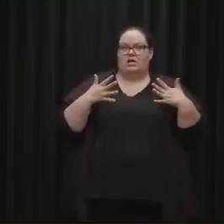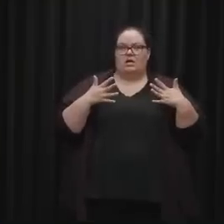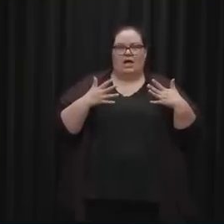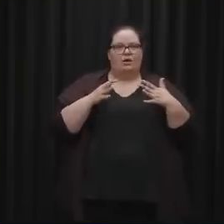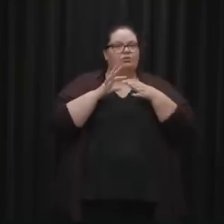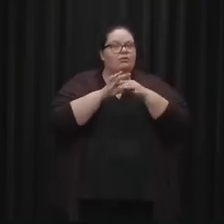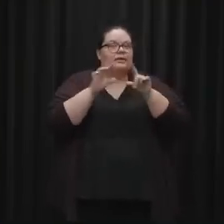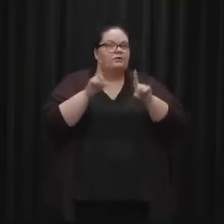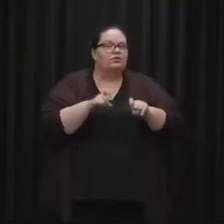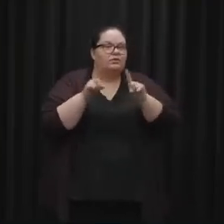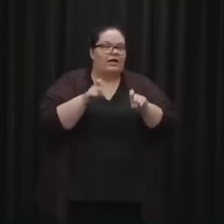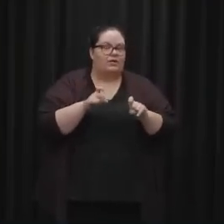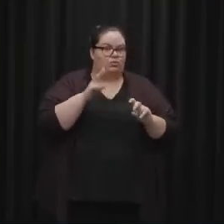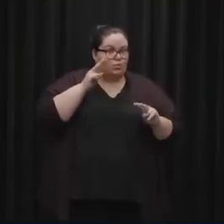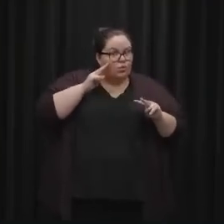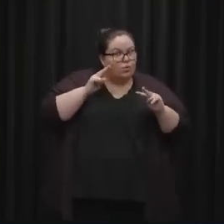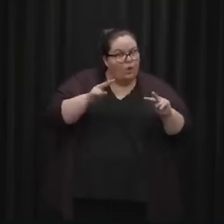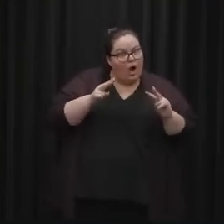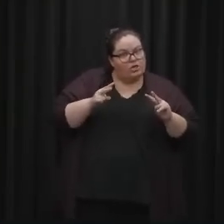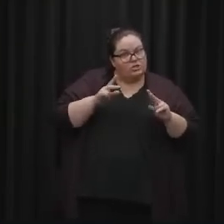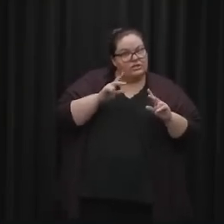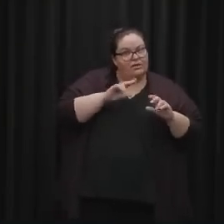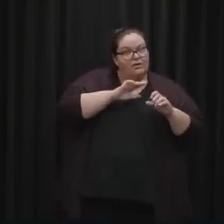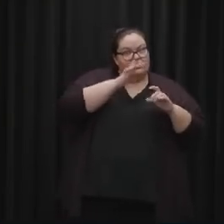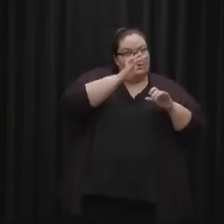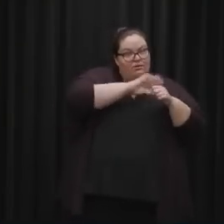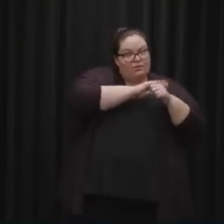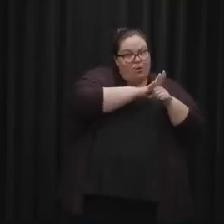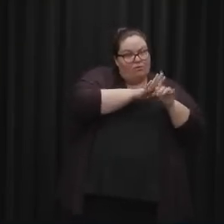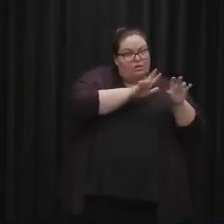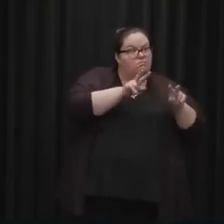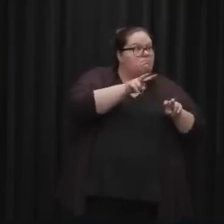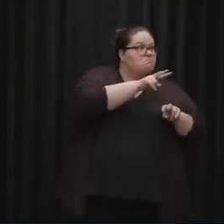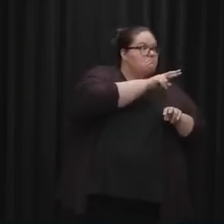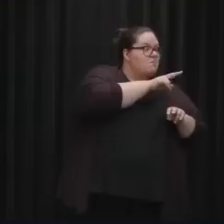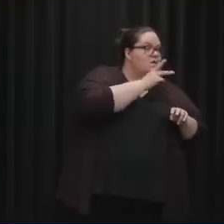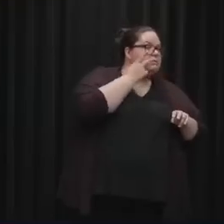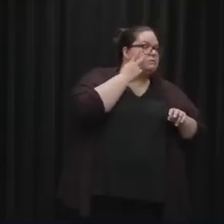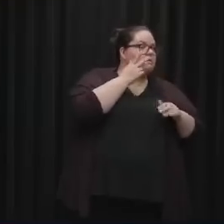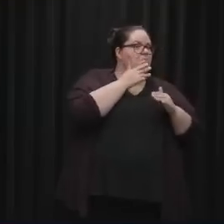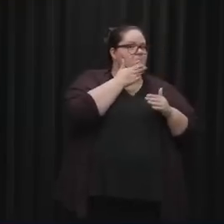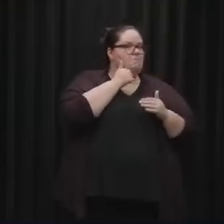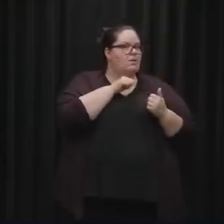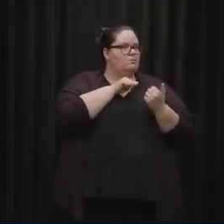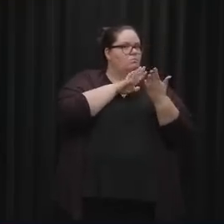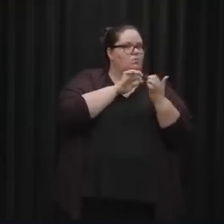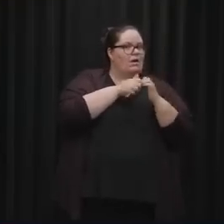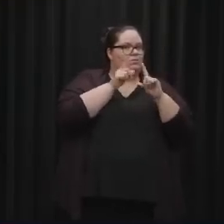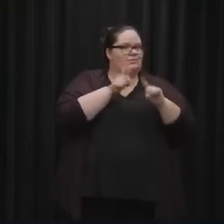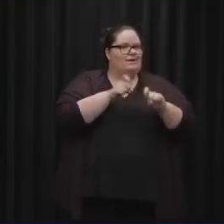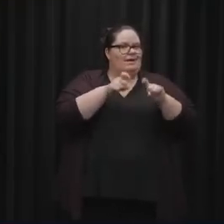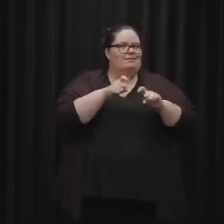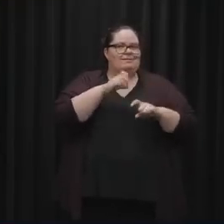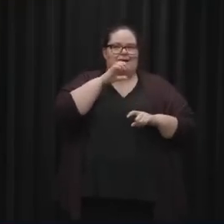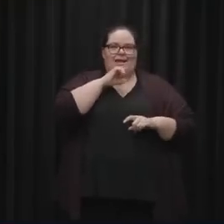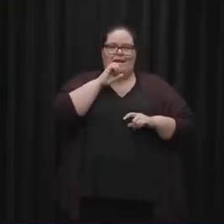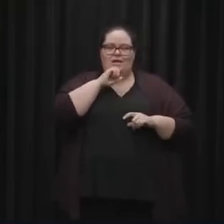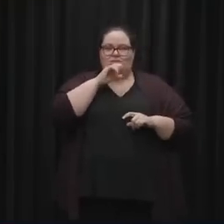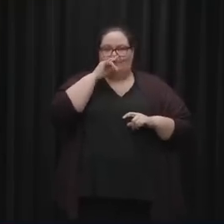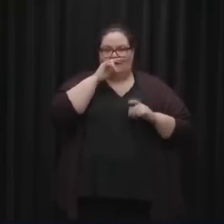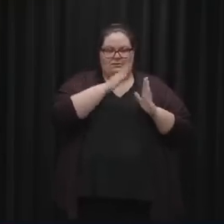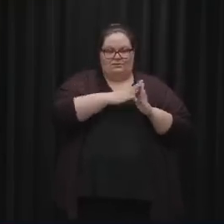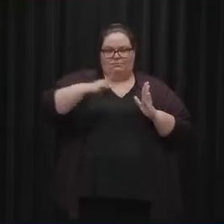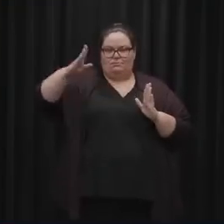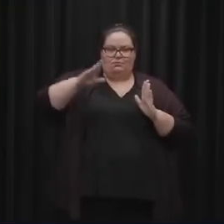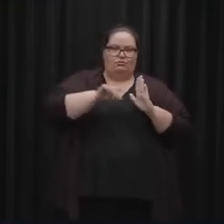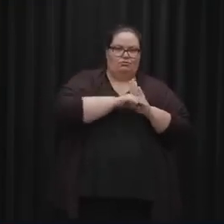we're examining the data and watching the progress of the virus in other jurisdictions to help us determine the best approach for testing of school-aged children. And